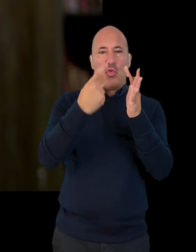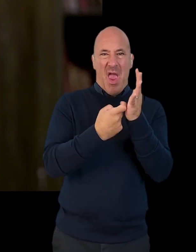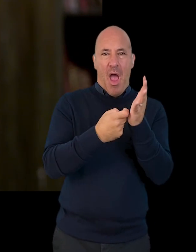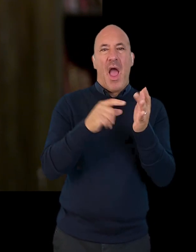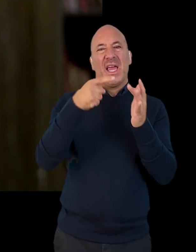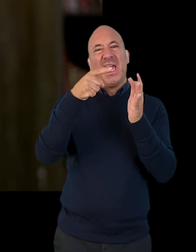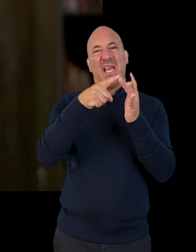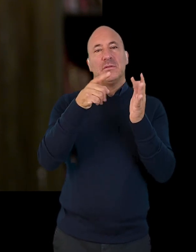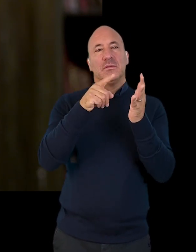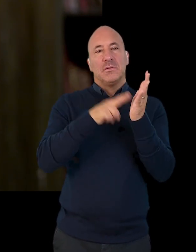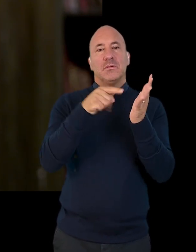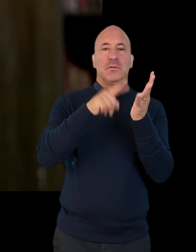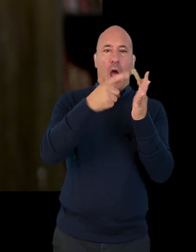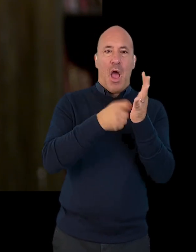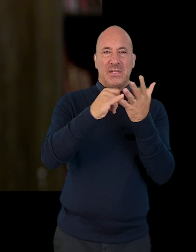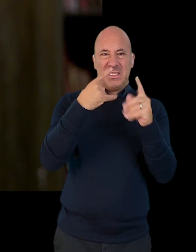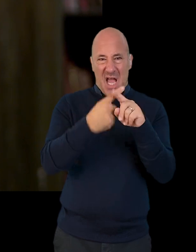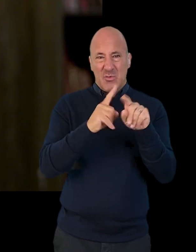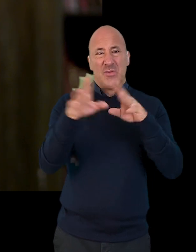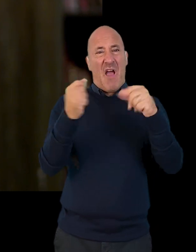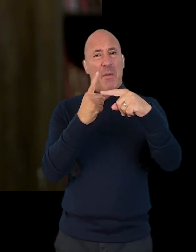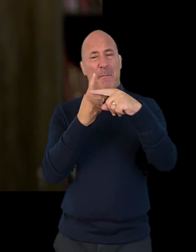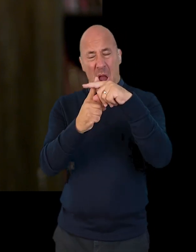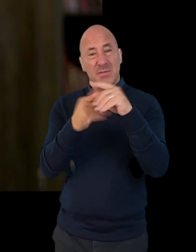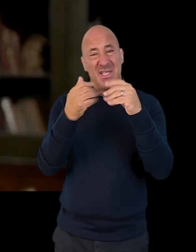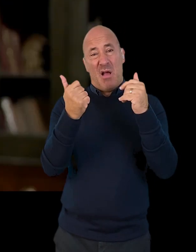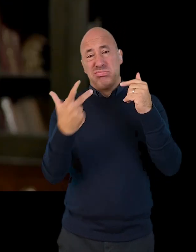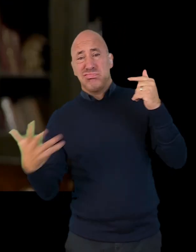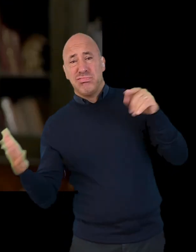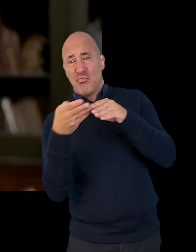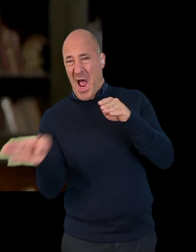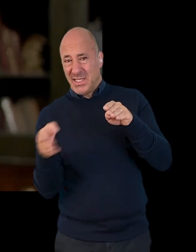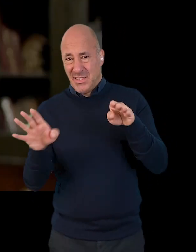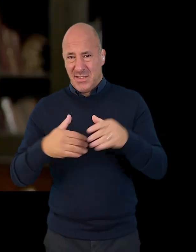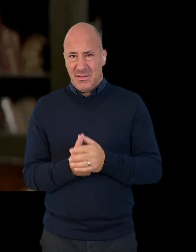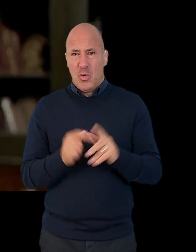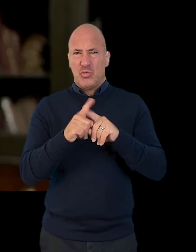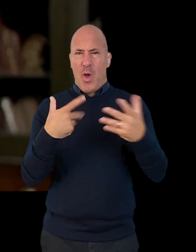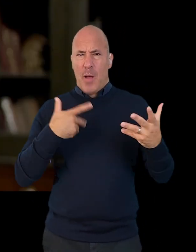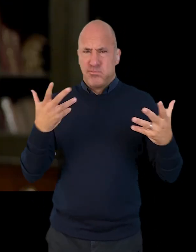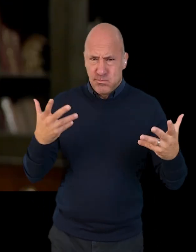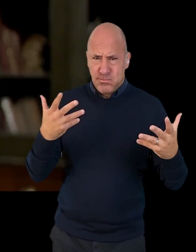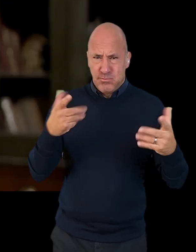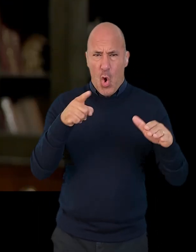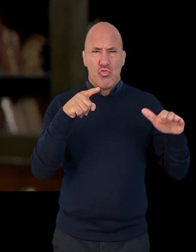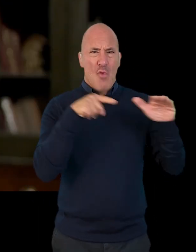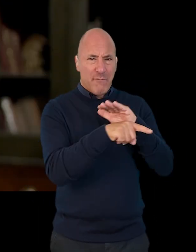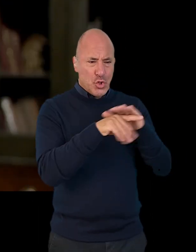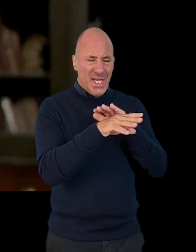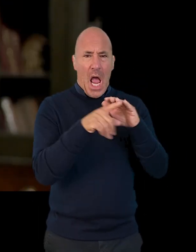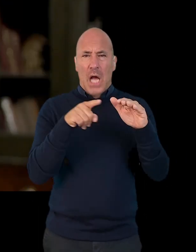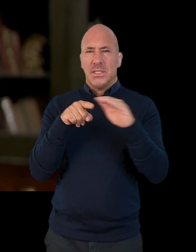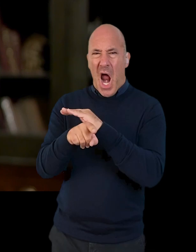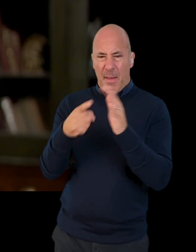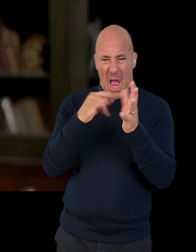queer, intersex, and then there's plus on the end to include everyone else. And then there's a question about what is a refugee and what is